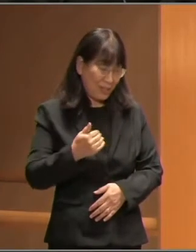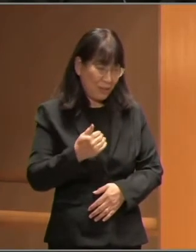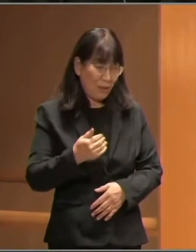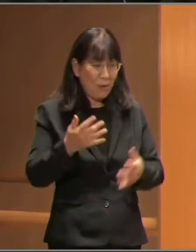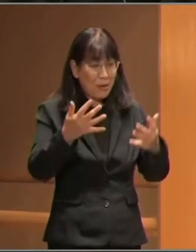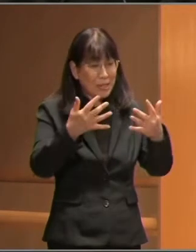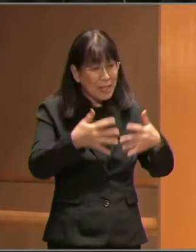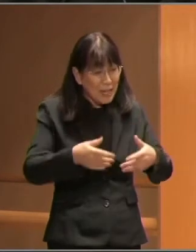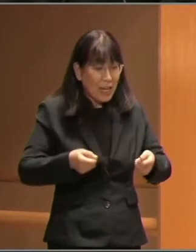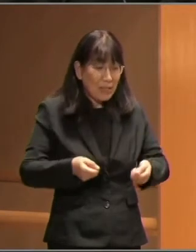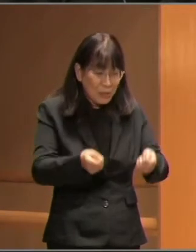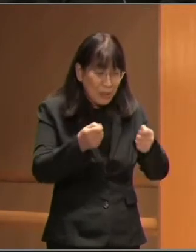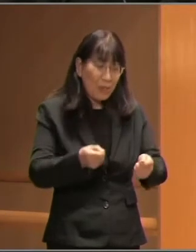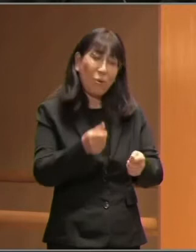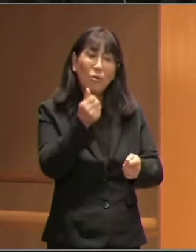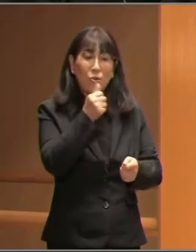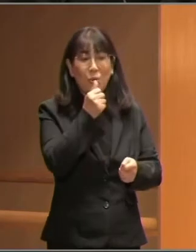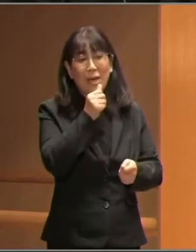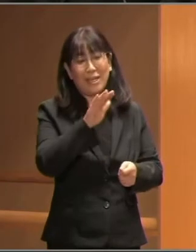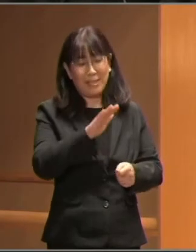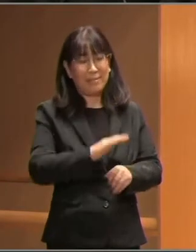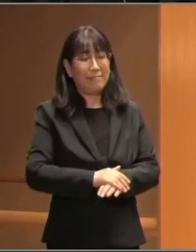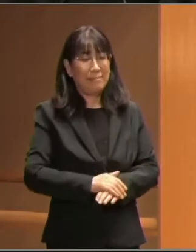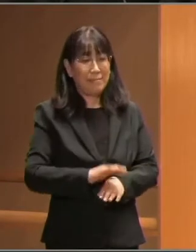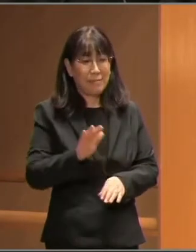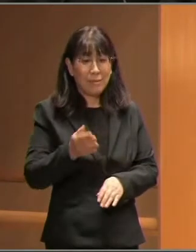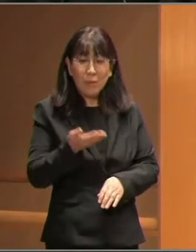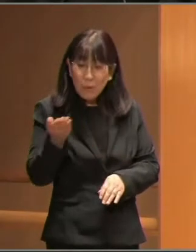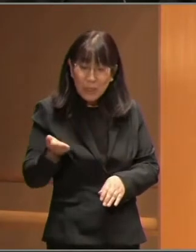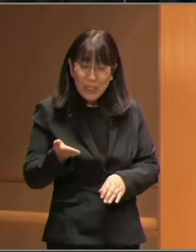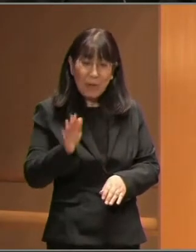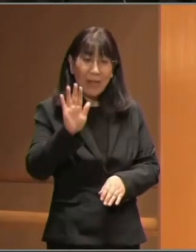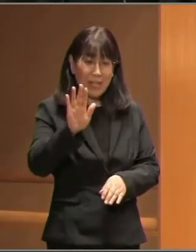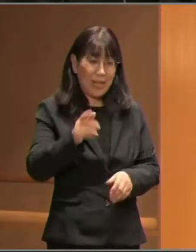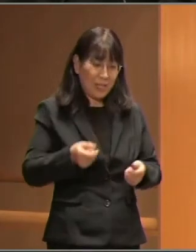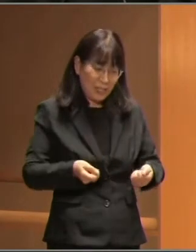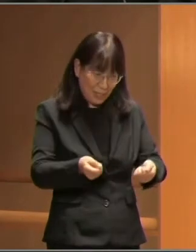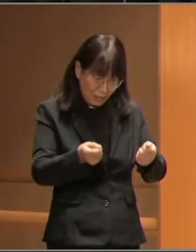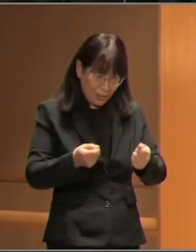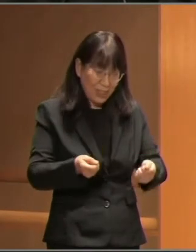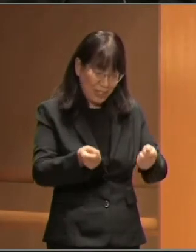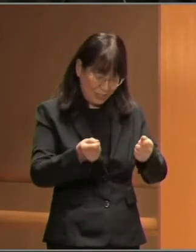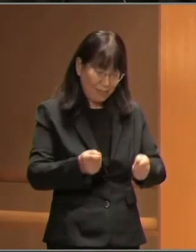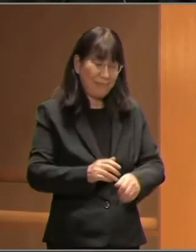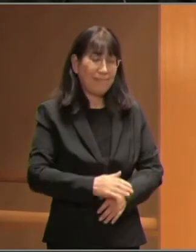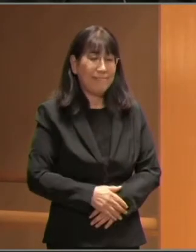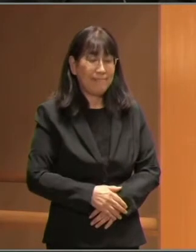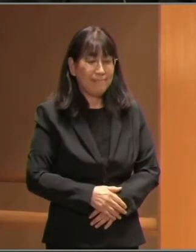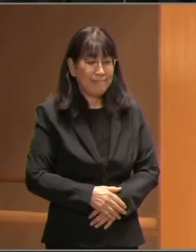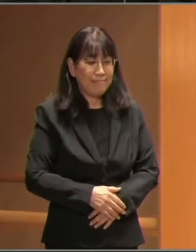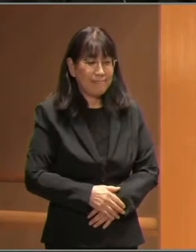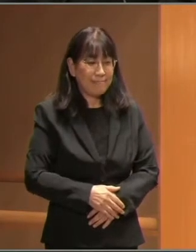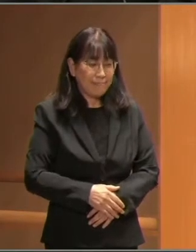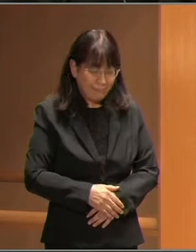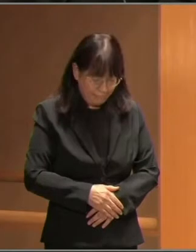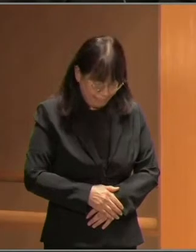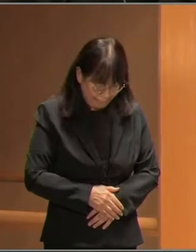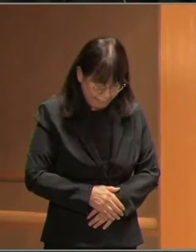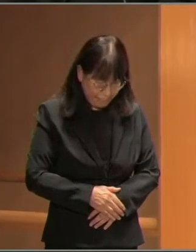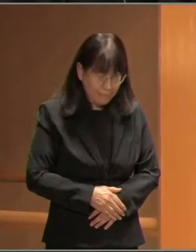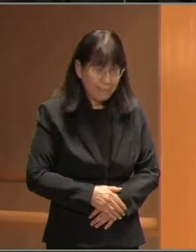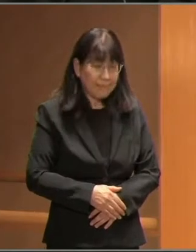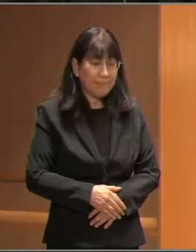And this is showing the paper, machine-made paper. And this is the handmade paper. And for